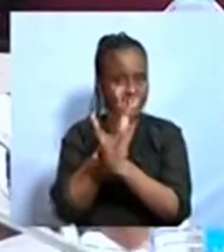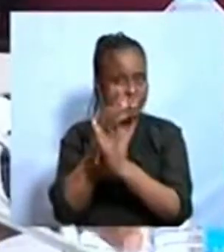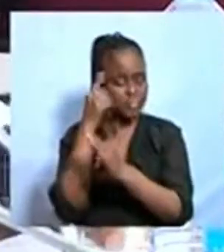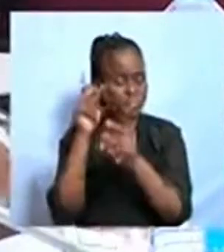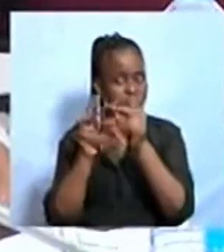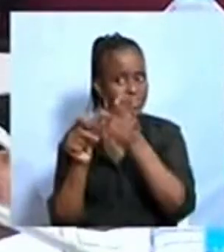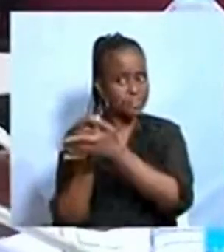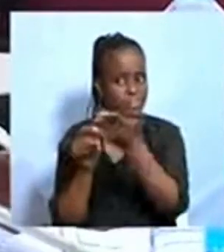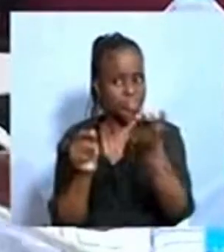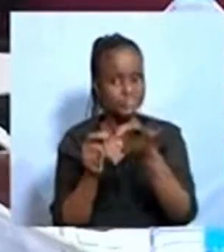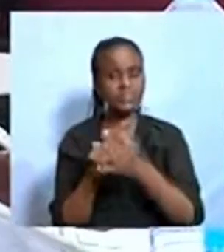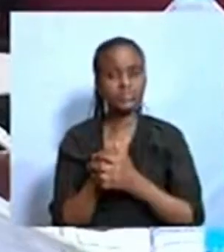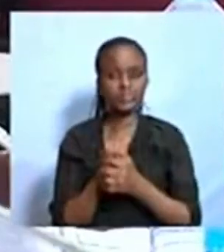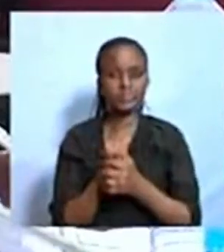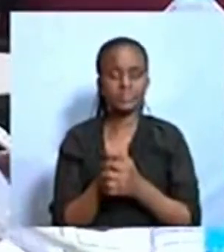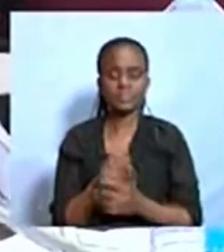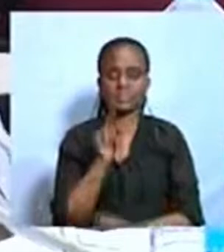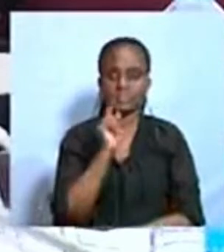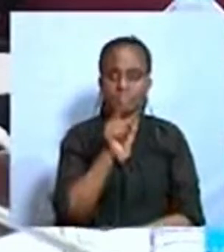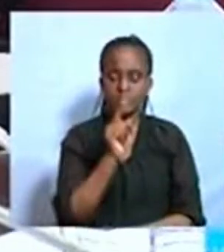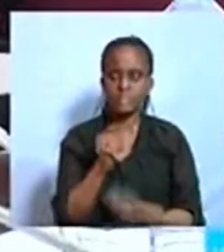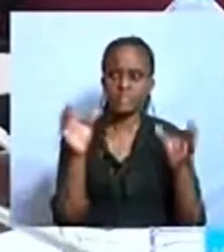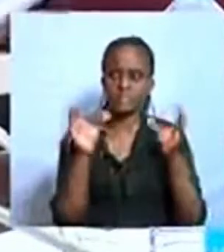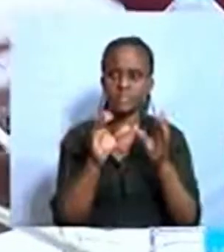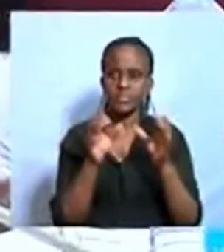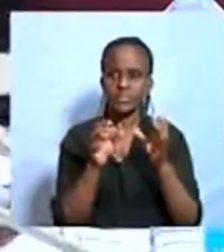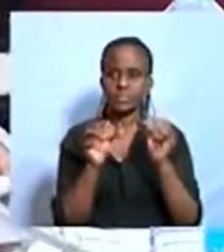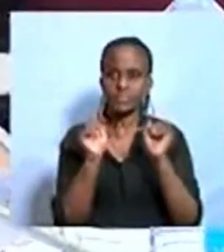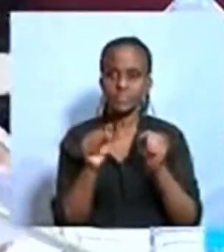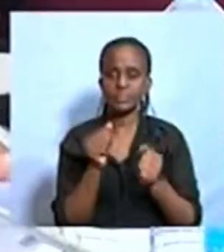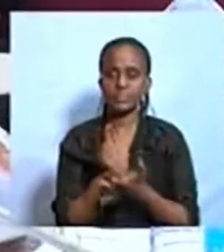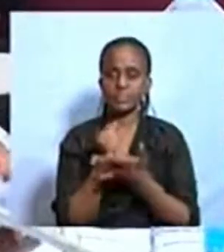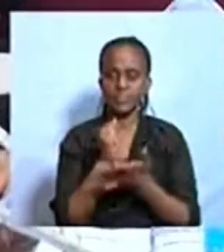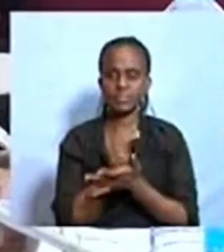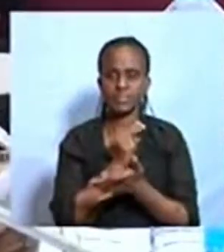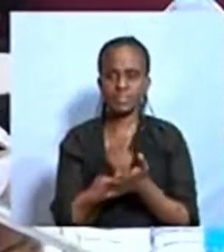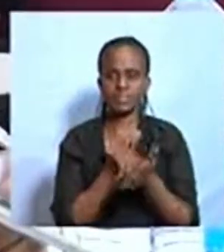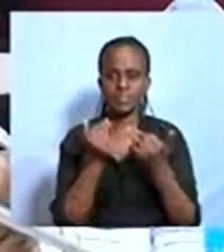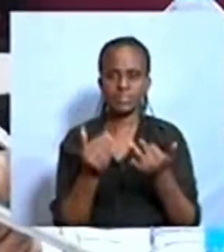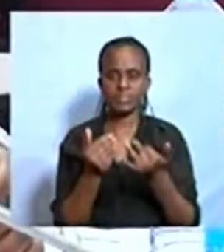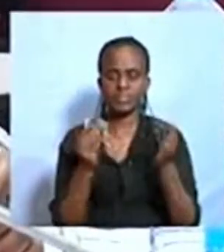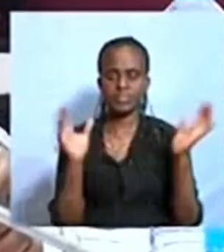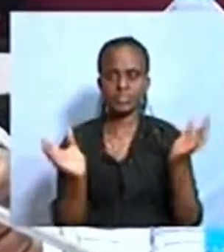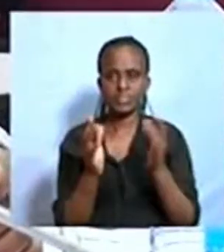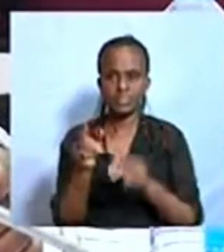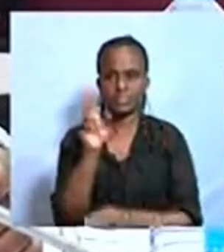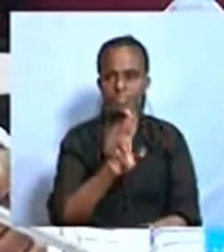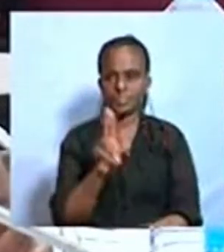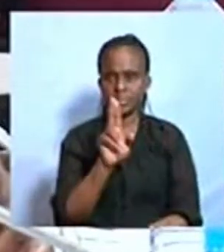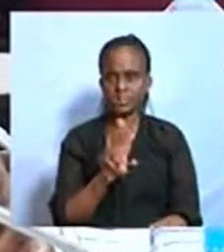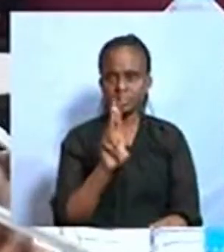there, this committee would also help us enhance the utilization of these funds